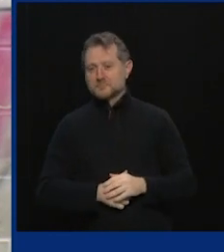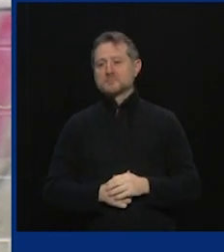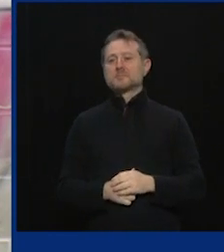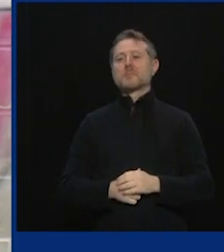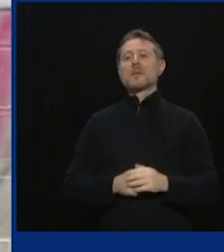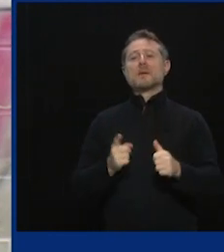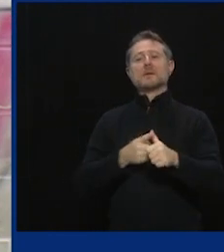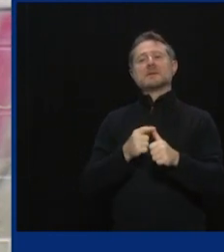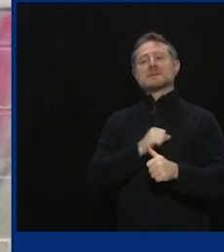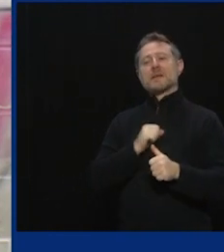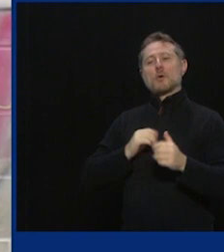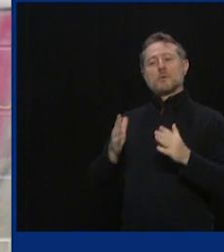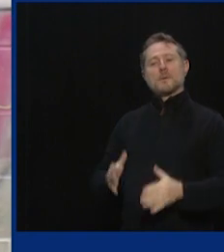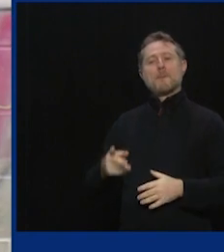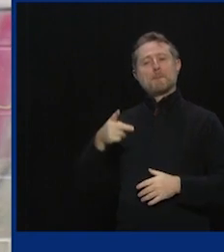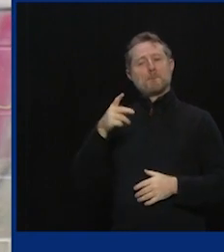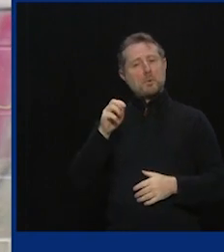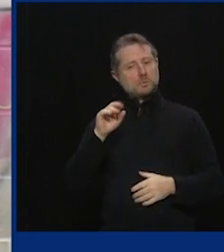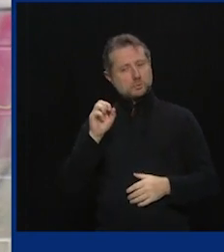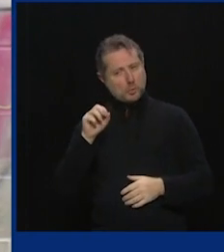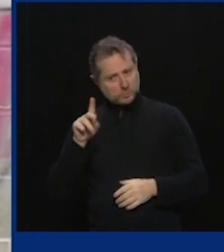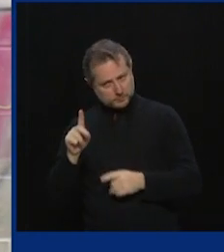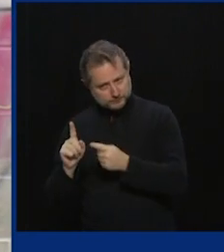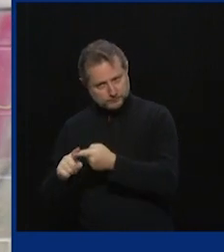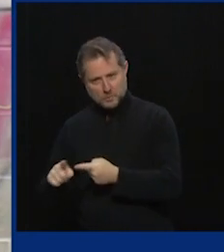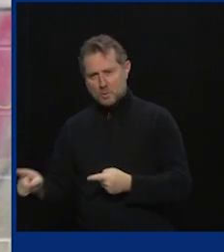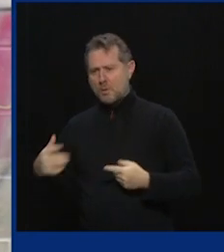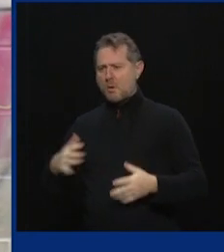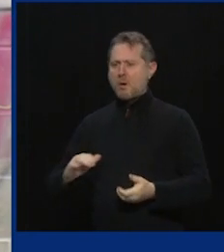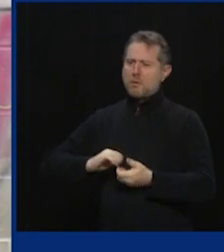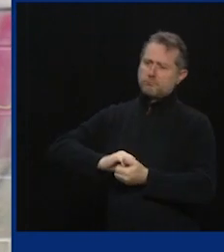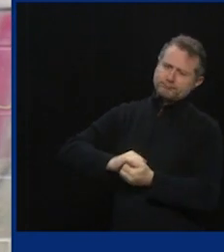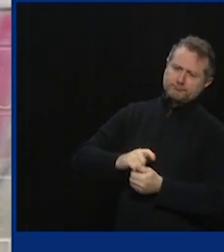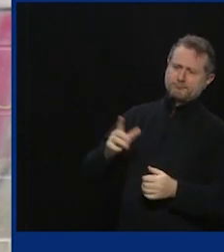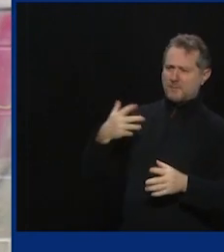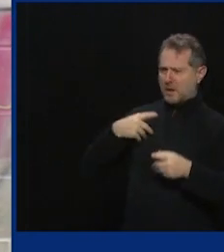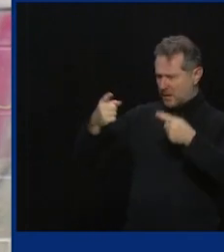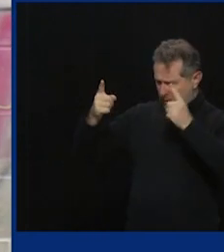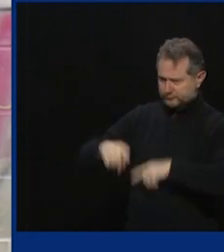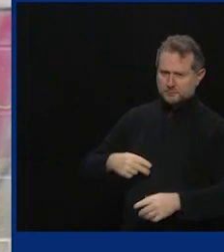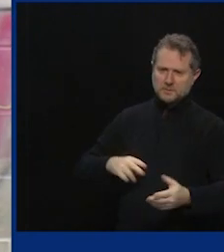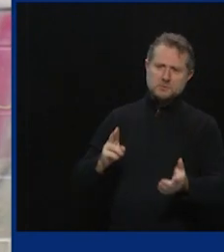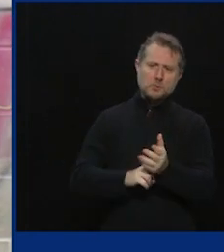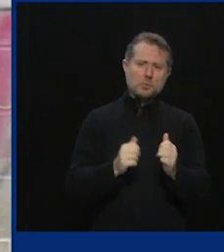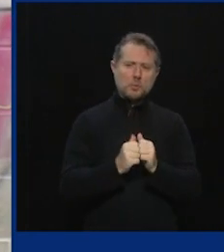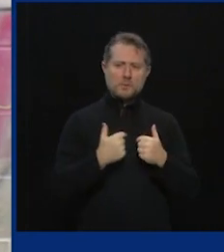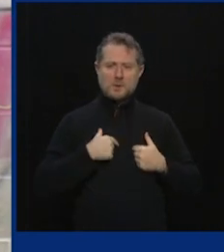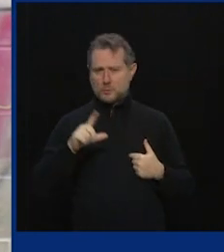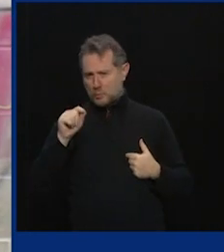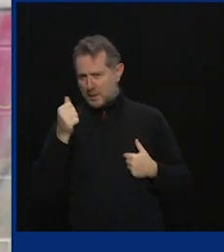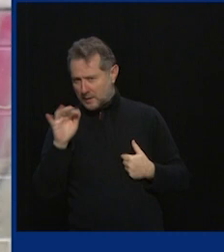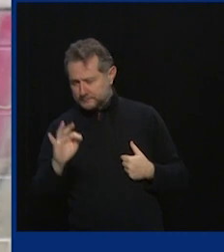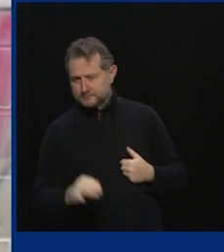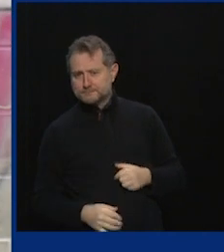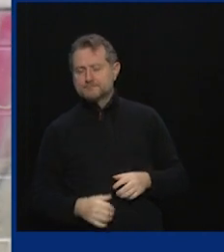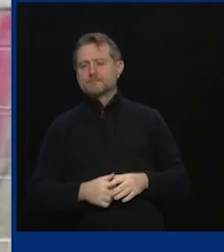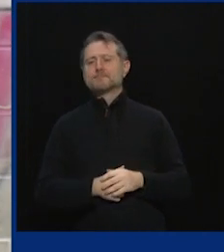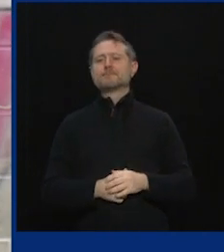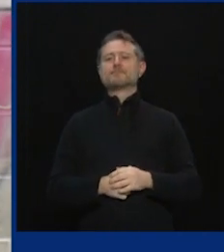Senator Roxanne Prasad, for being a partner and agreeing to carry this bill with me in 2019, and for her work in passing it in the